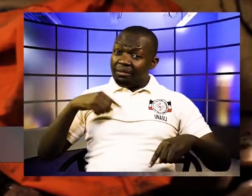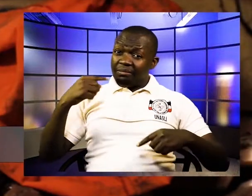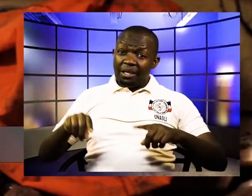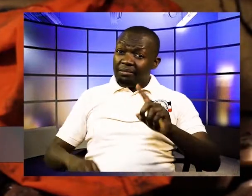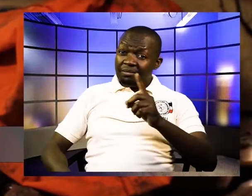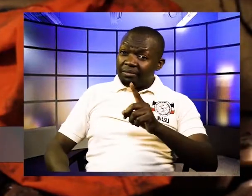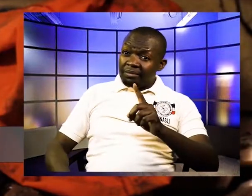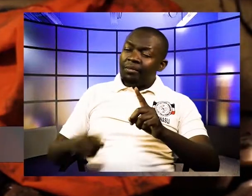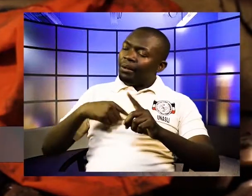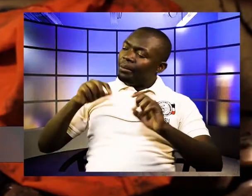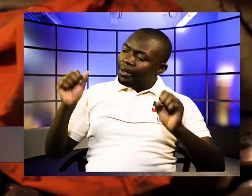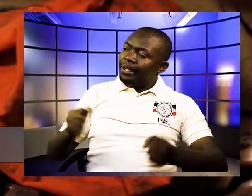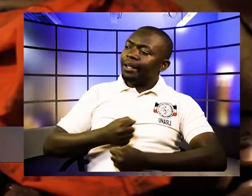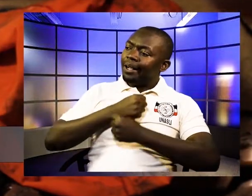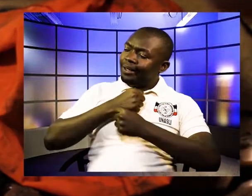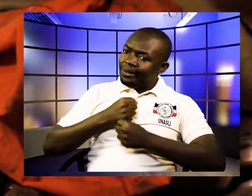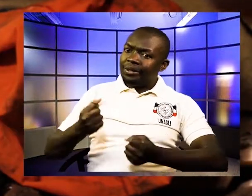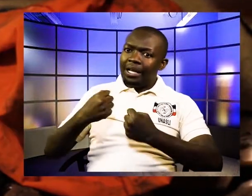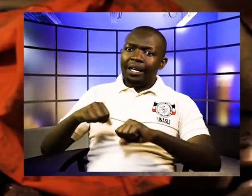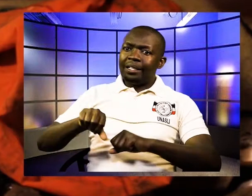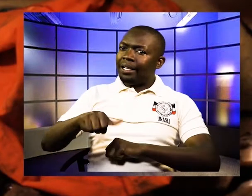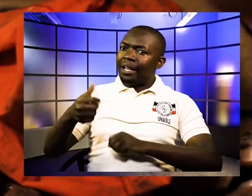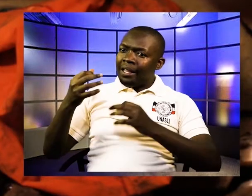Tuwali chintu cha tuinza kukula cheranga sikuta.